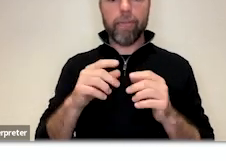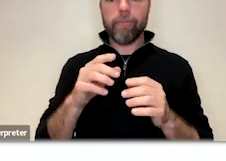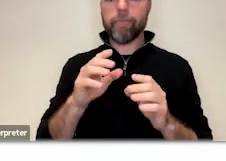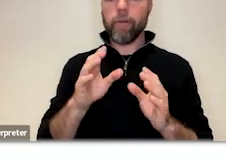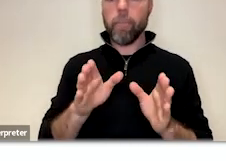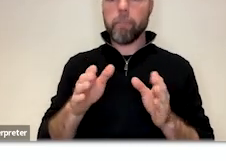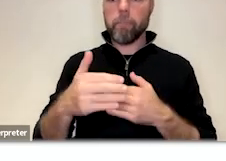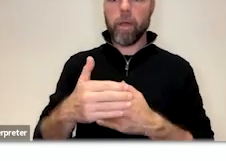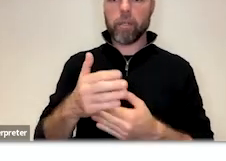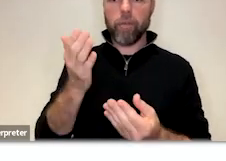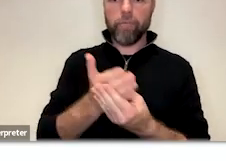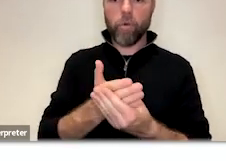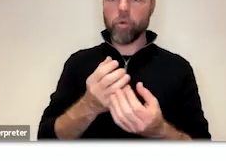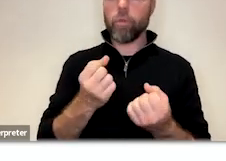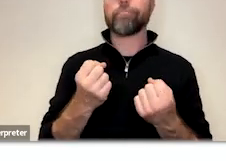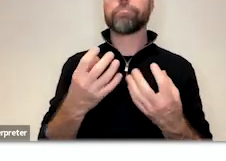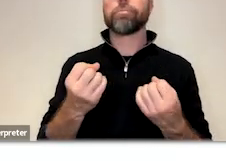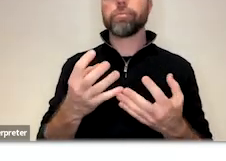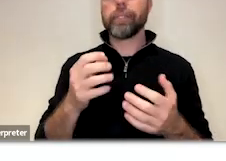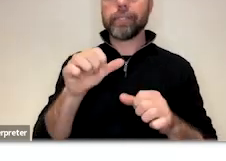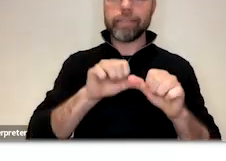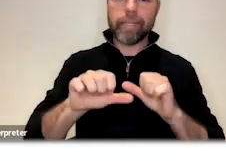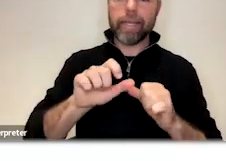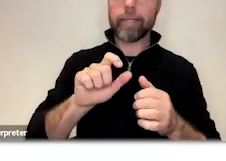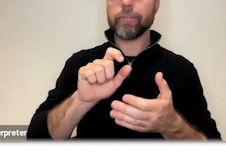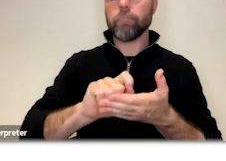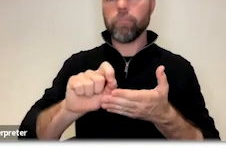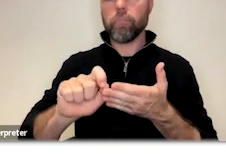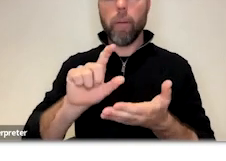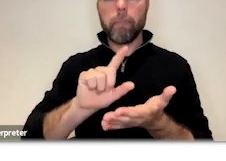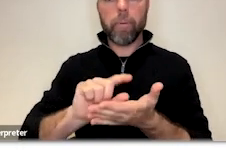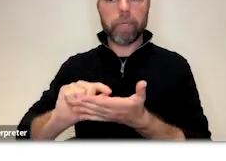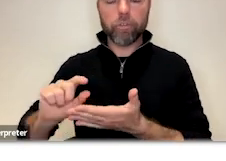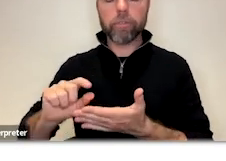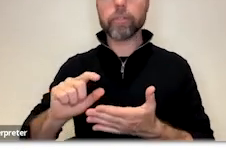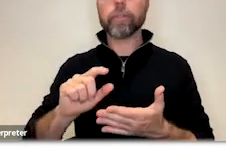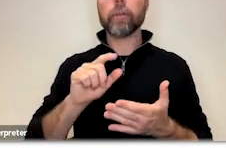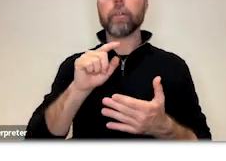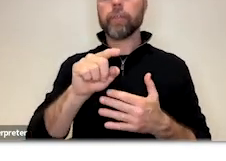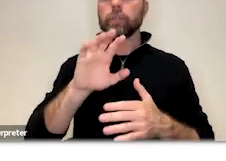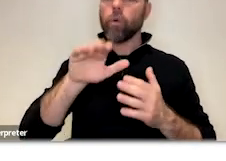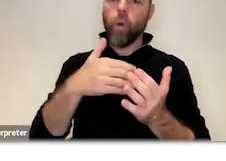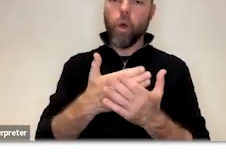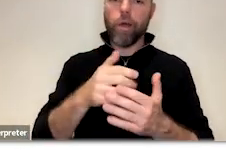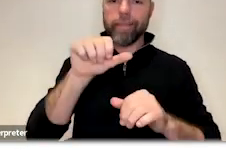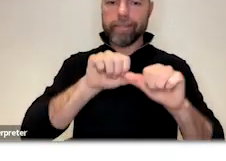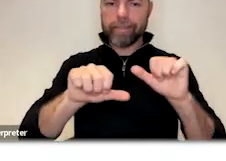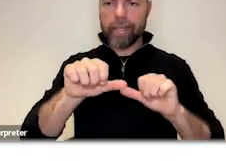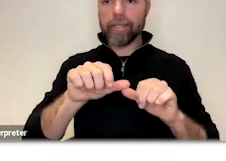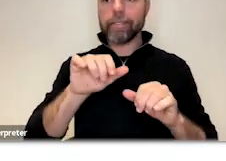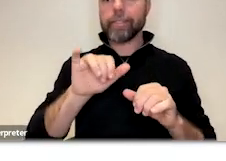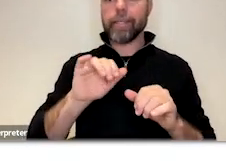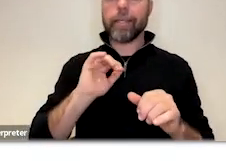with numerous scientific and journal publications here. This is going to be all of the science that our